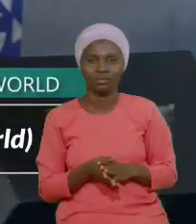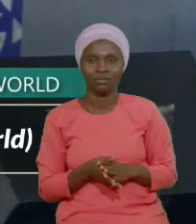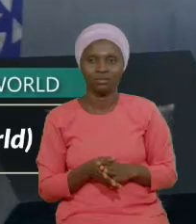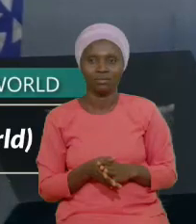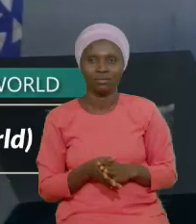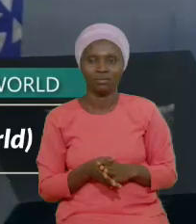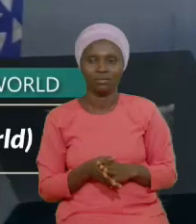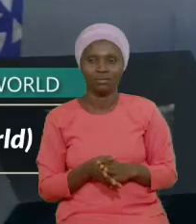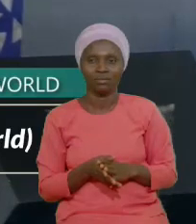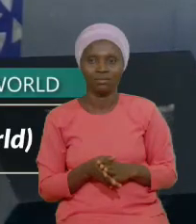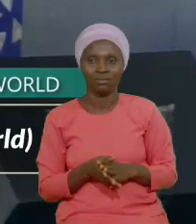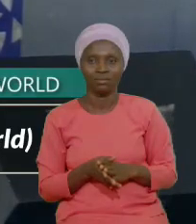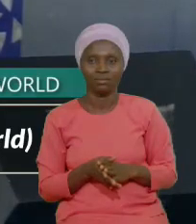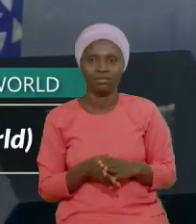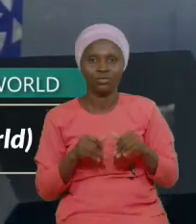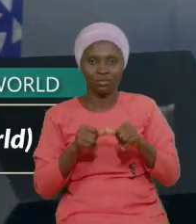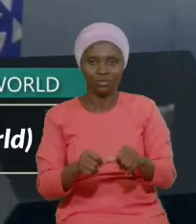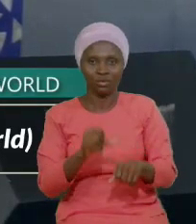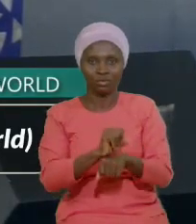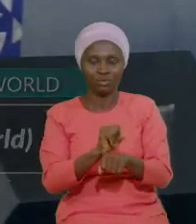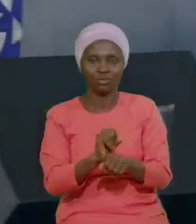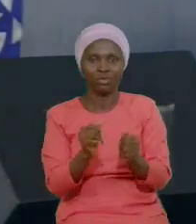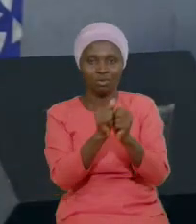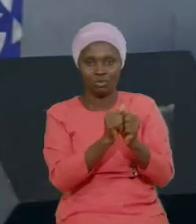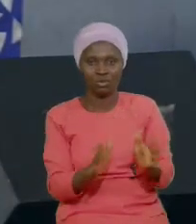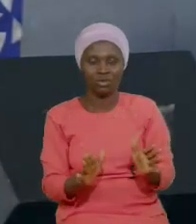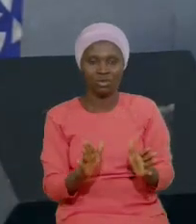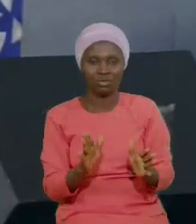Occupy without falsehood.